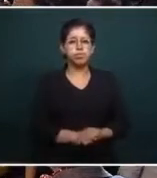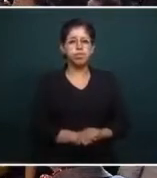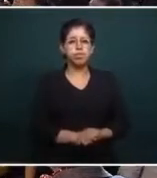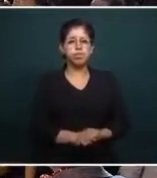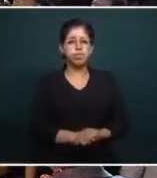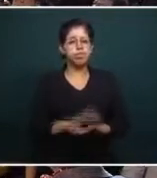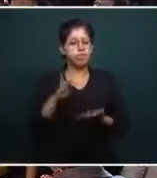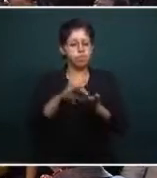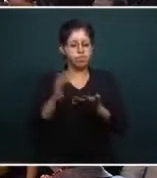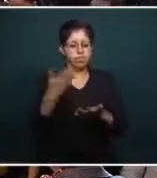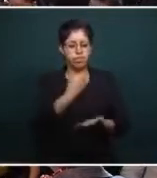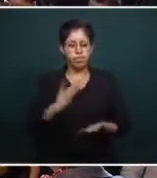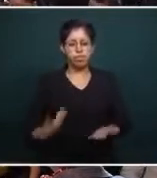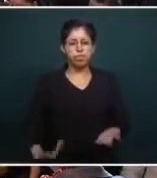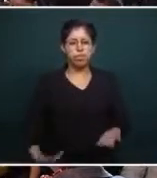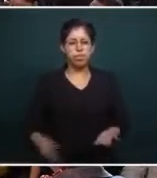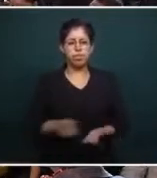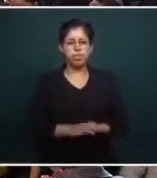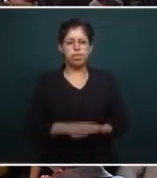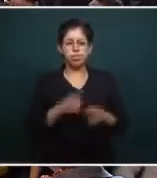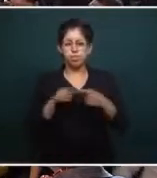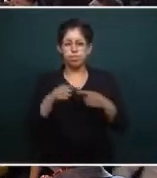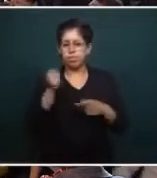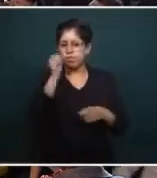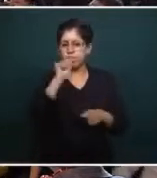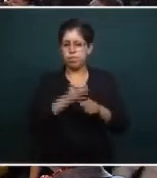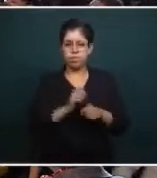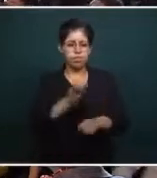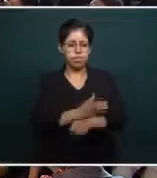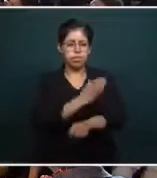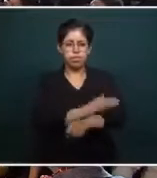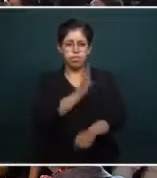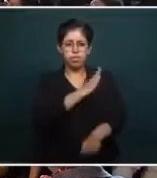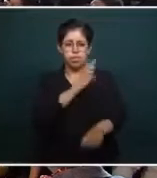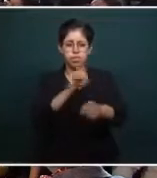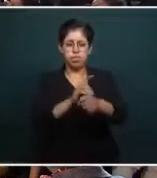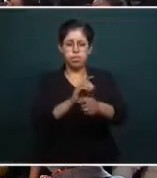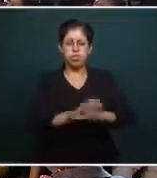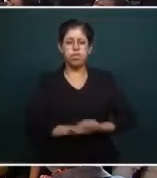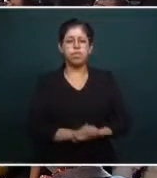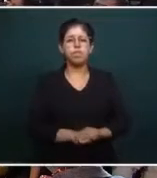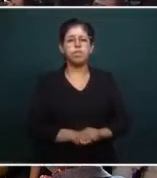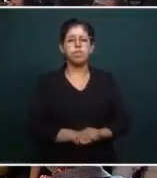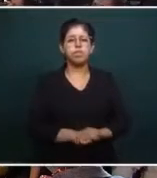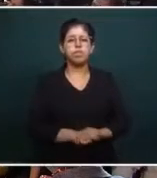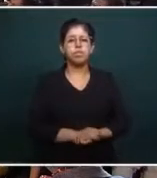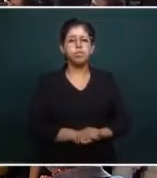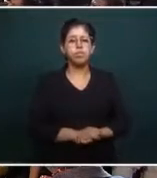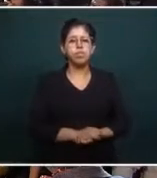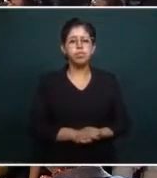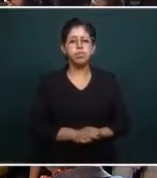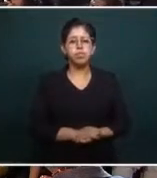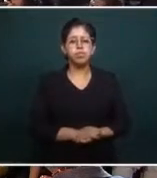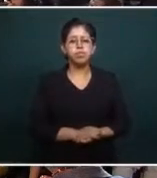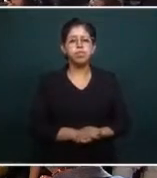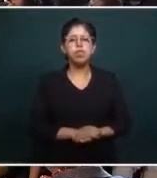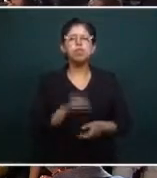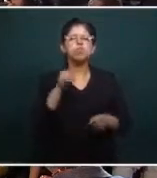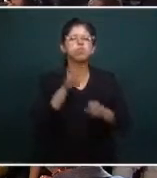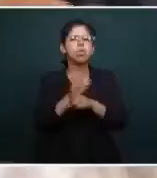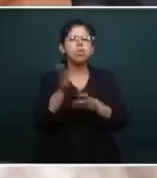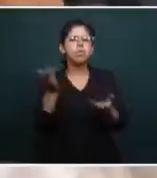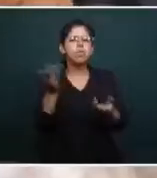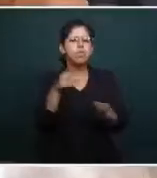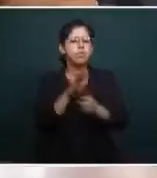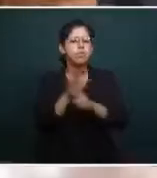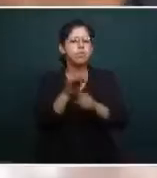Gracias, señor presidente, secretarios, Or international. compañeros. Buenos días, Arturo Páramo de Imagen. Insistirle en cuál será I want to entonces